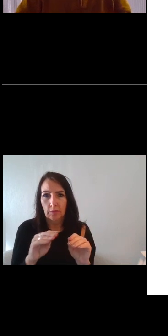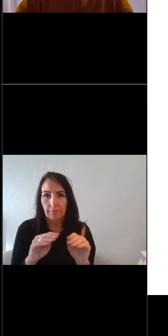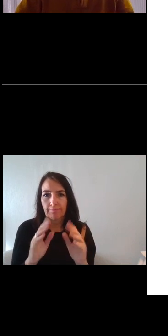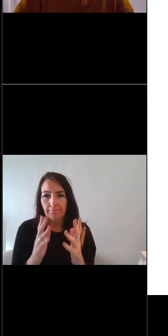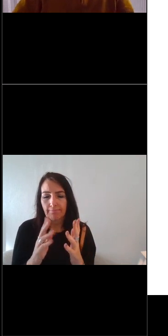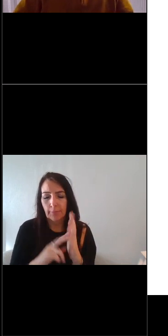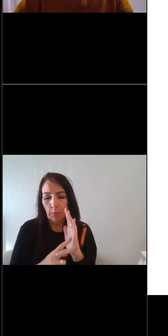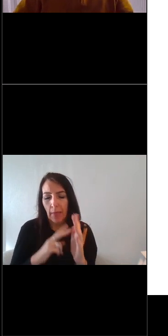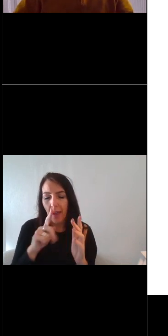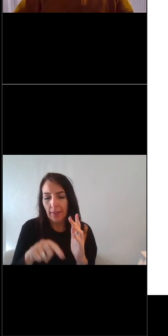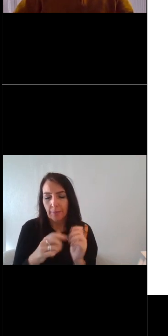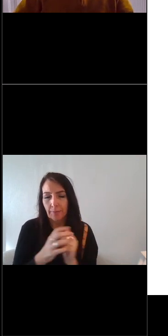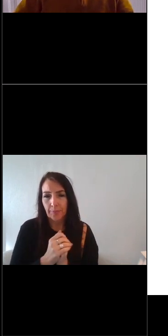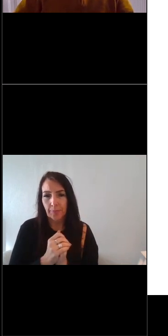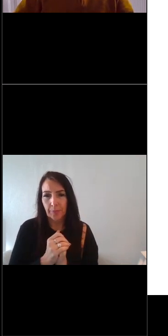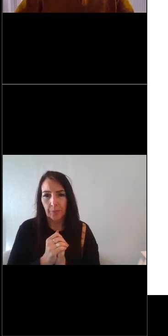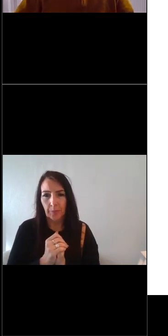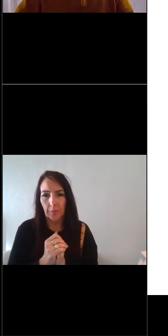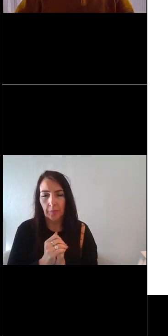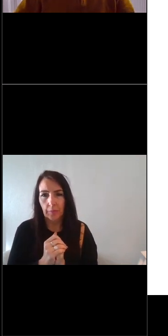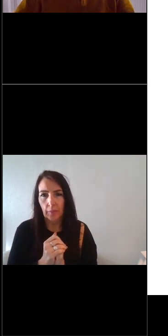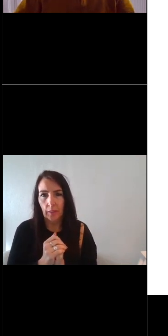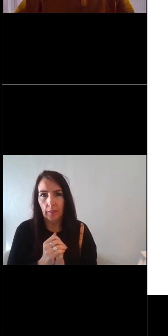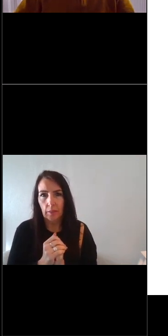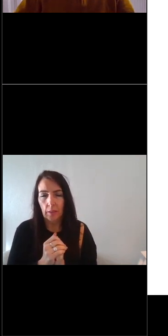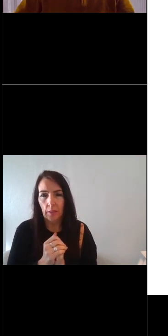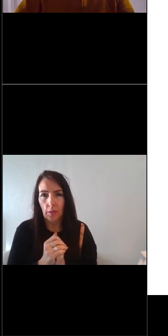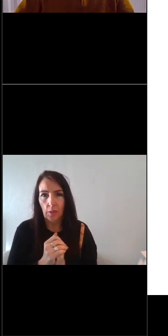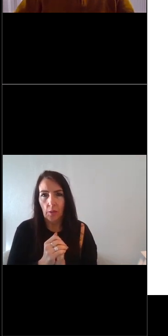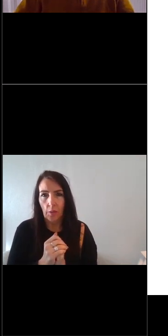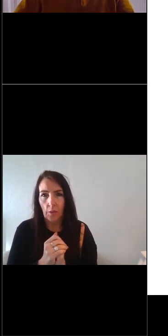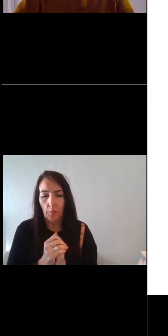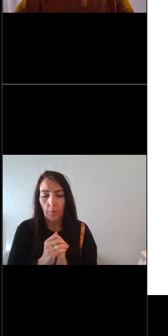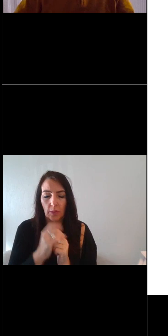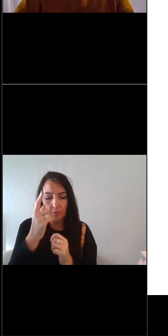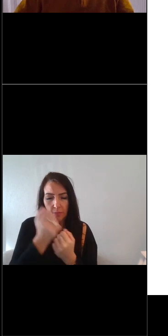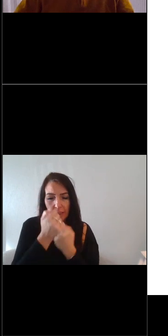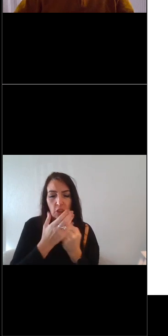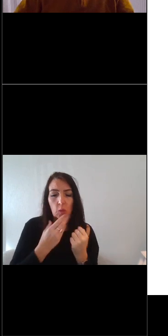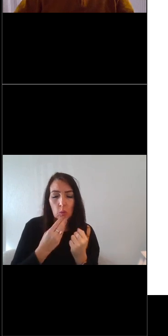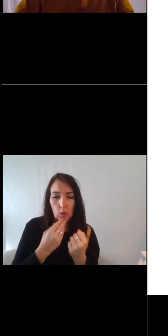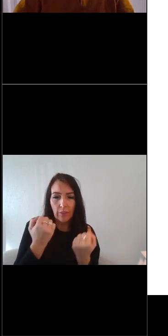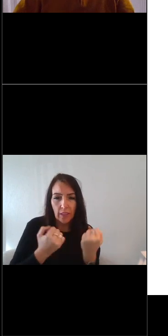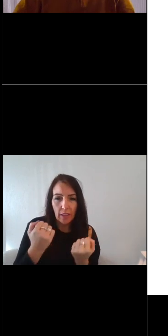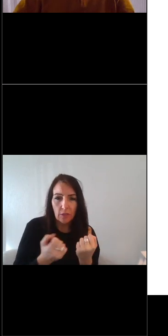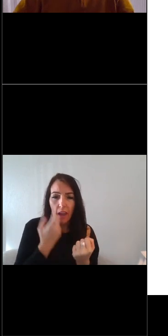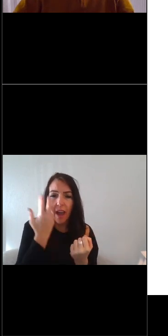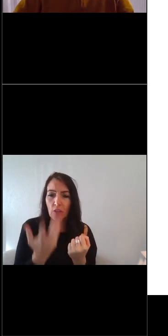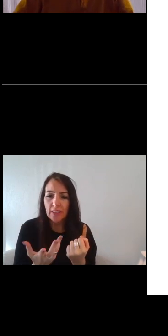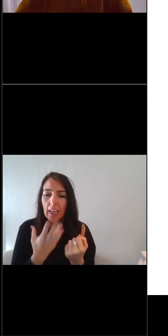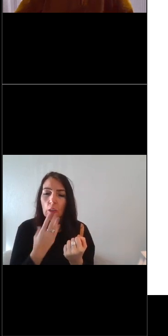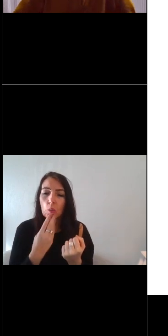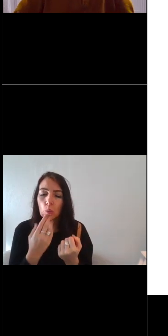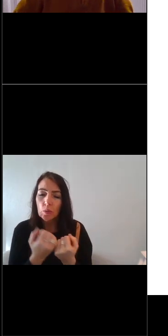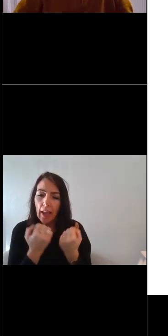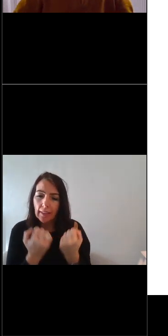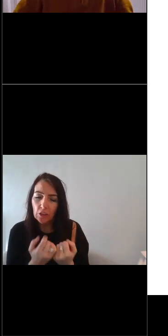process. So by understanding the energy use of your vehicles, the peak daily energy use, you can